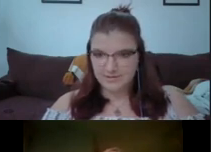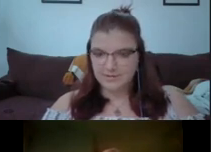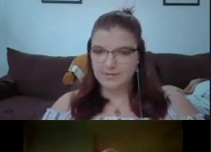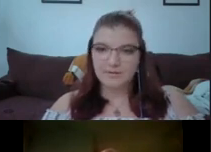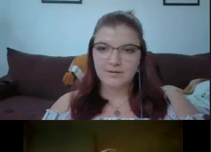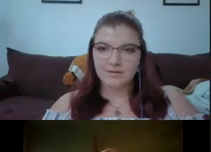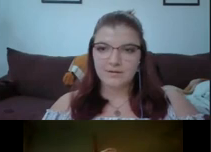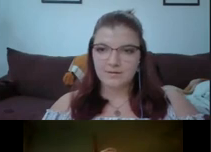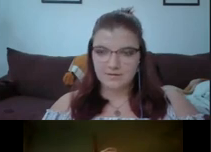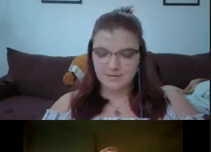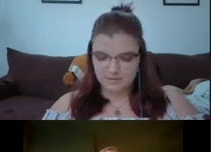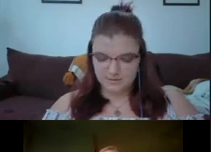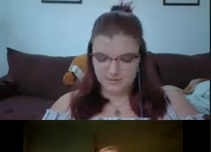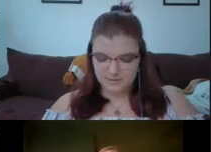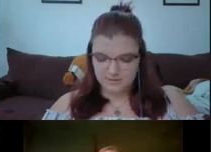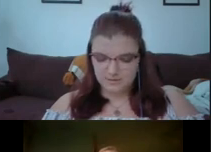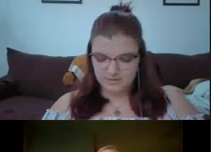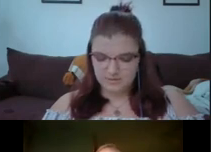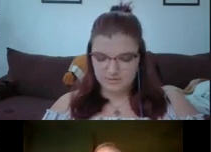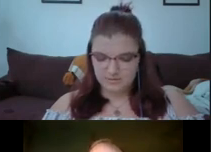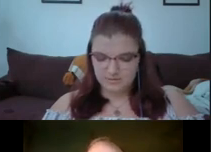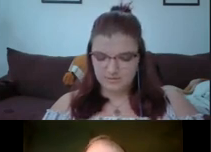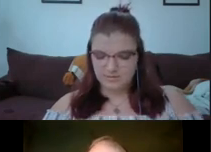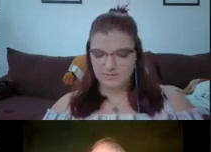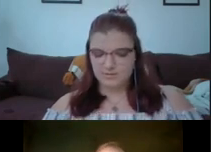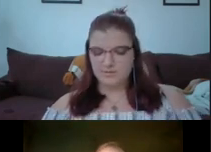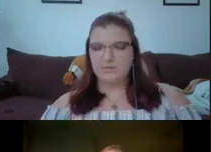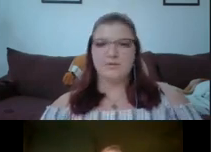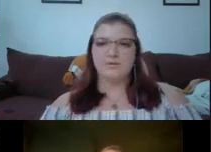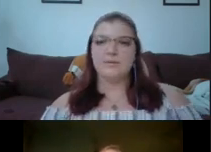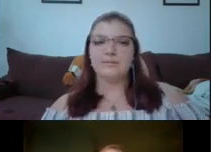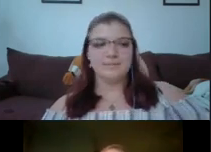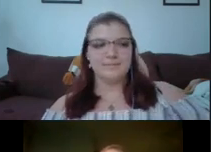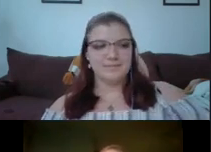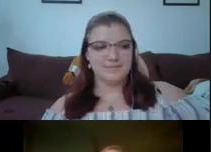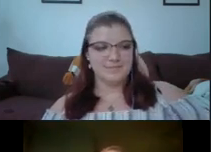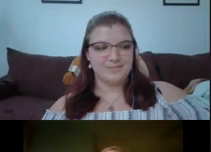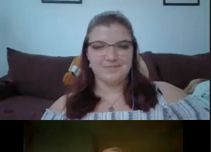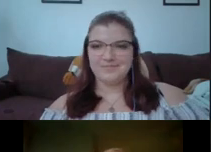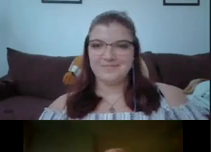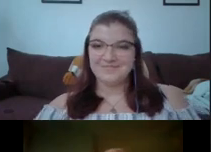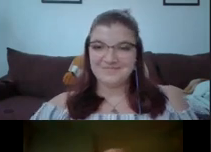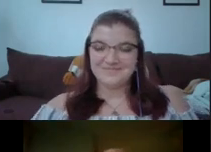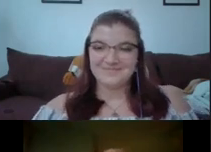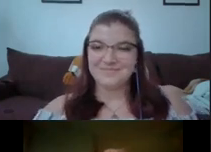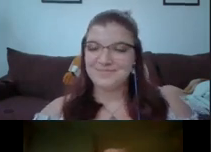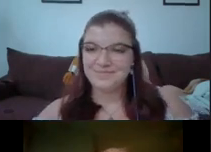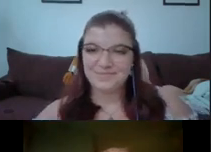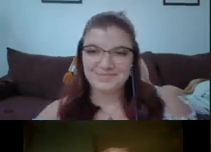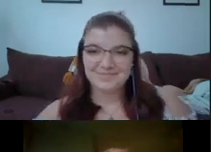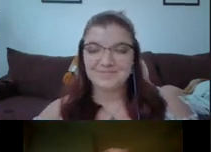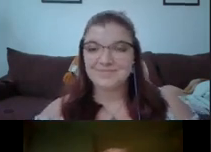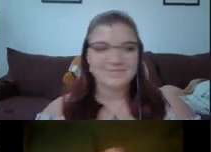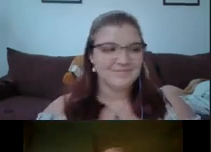suspect for a lot of students, it was a good way to get away from the prying eyes of the Dean of Women and the Dean of